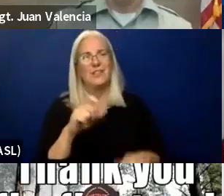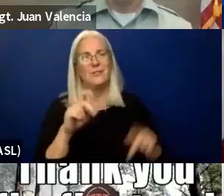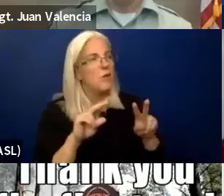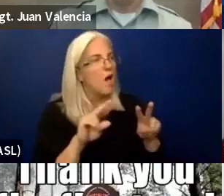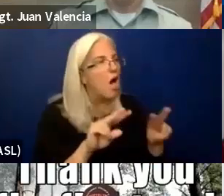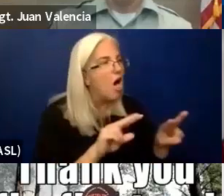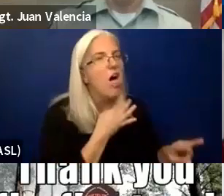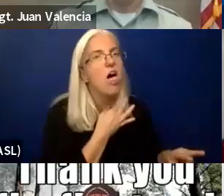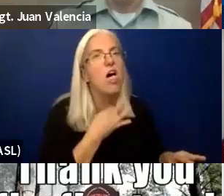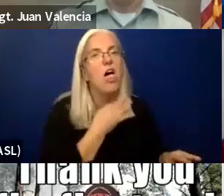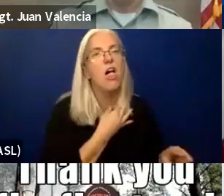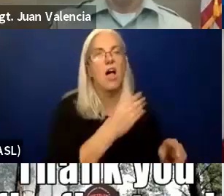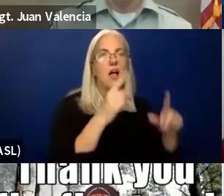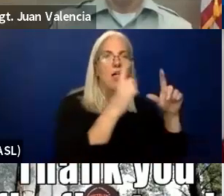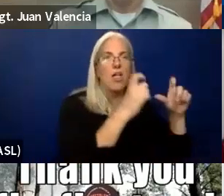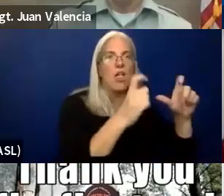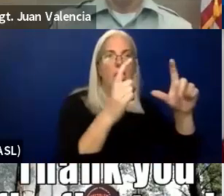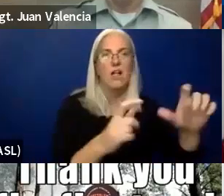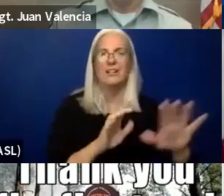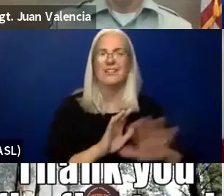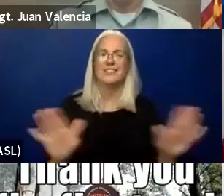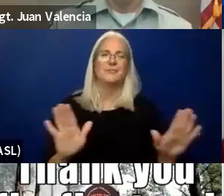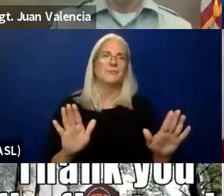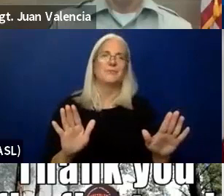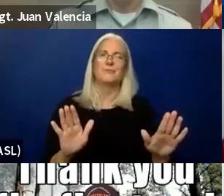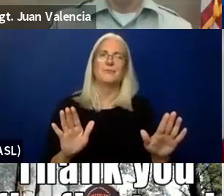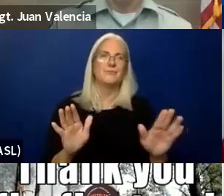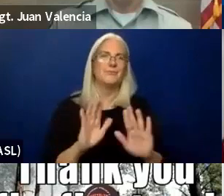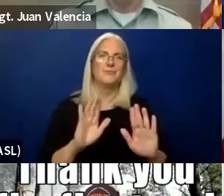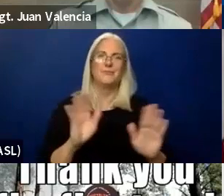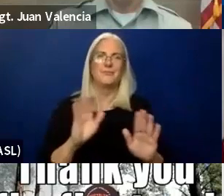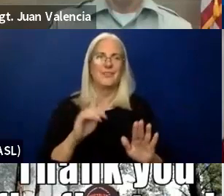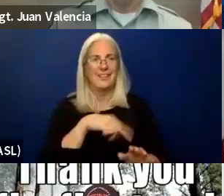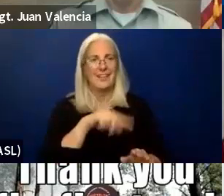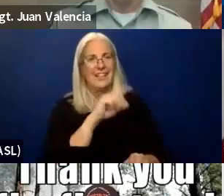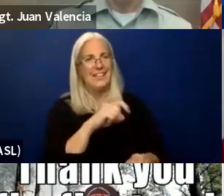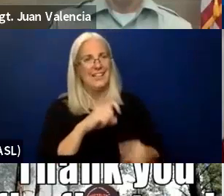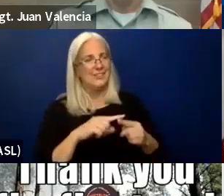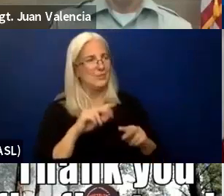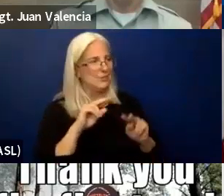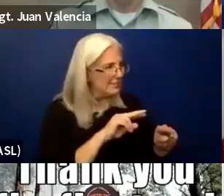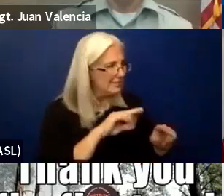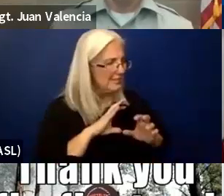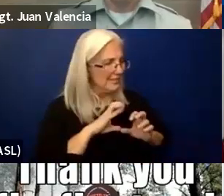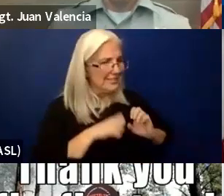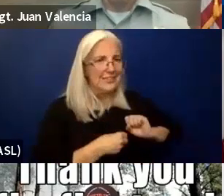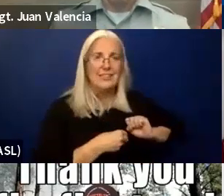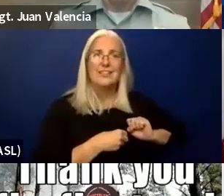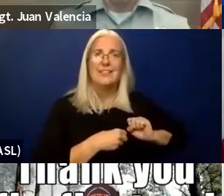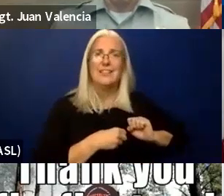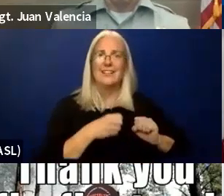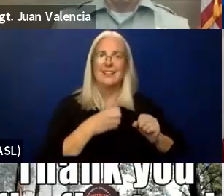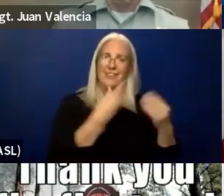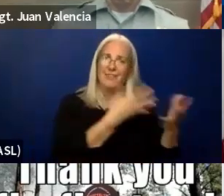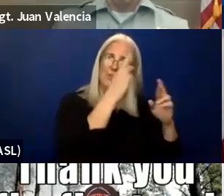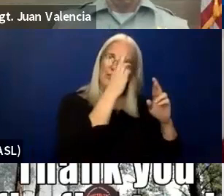need closure and they need respect from all of you. So to give them the time and space, and to remind you